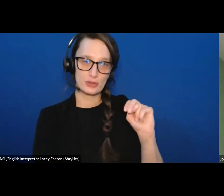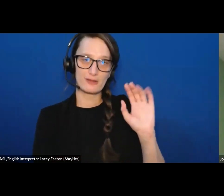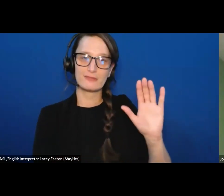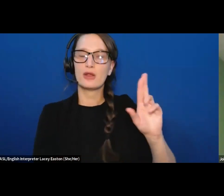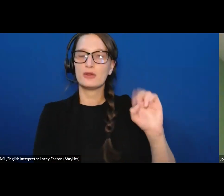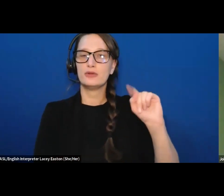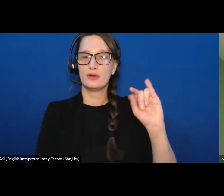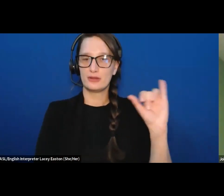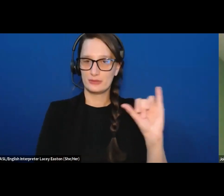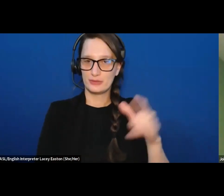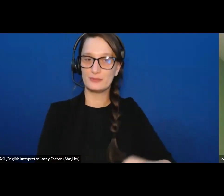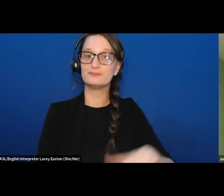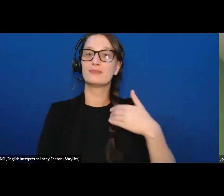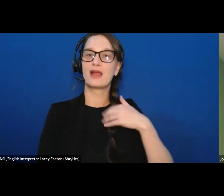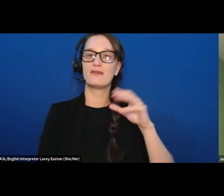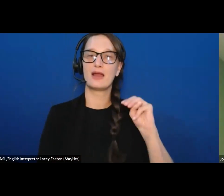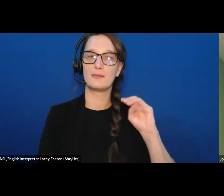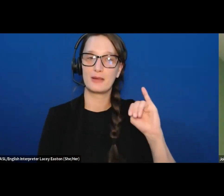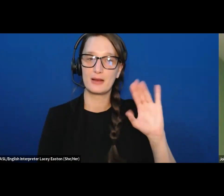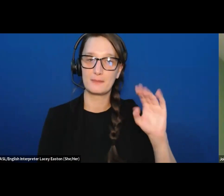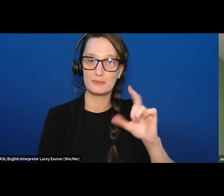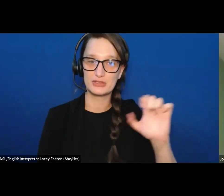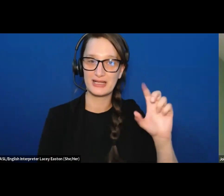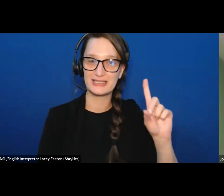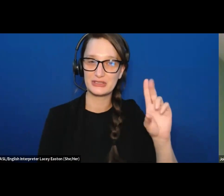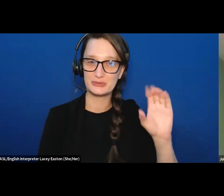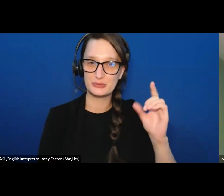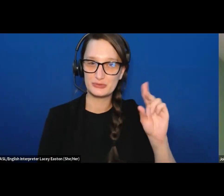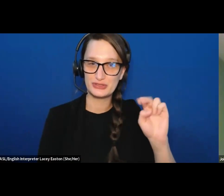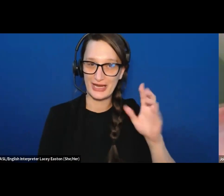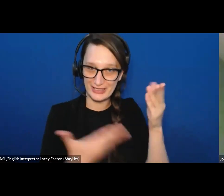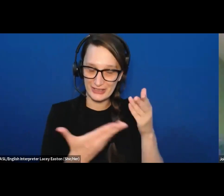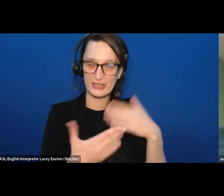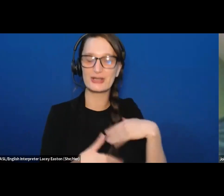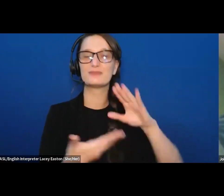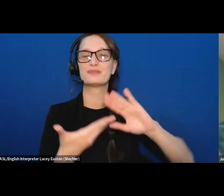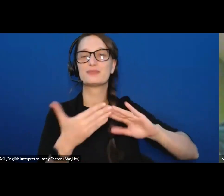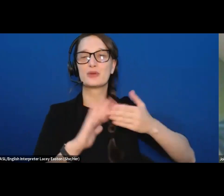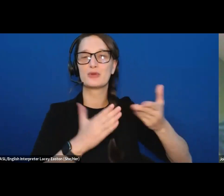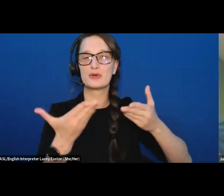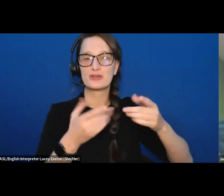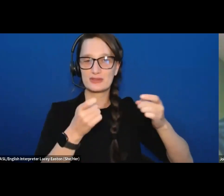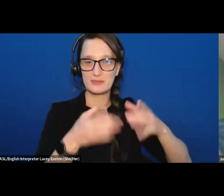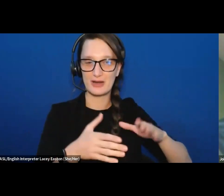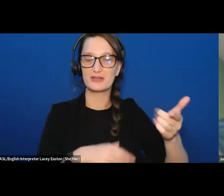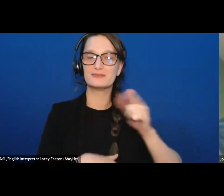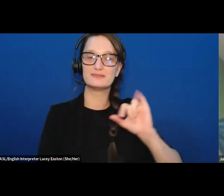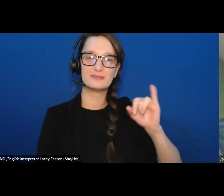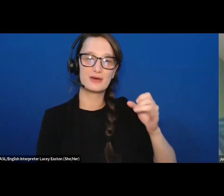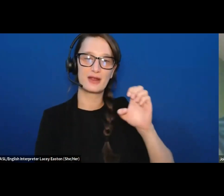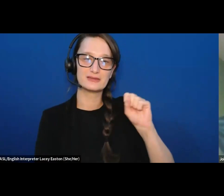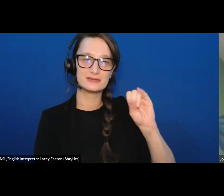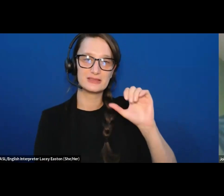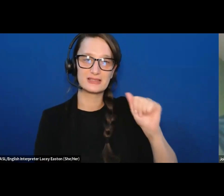morning, Michelle, our client services, excuse me, community services manager. And Jessica is on this morning. Good morning, Jessica from CSS,